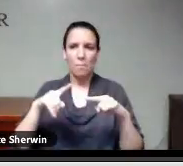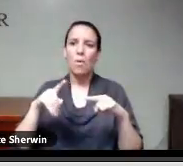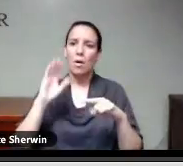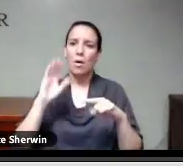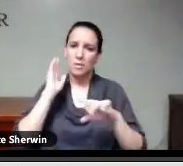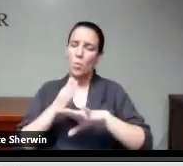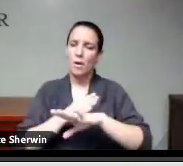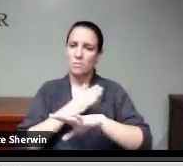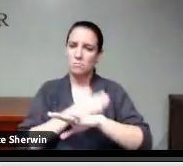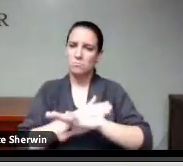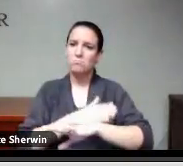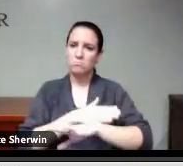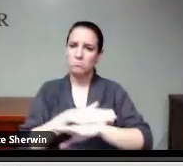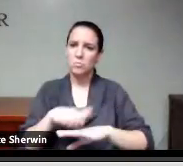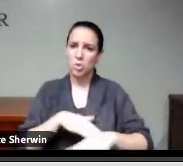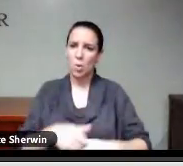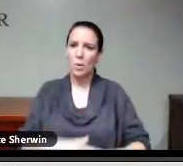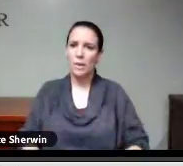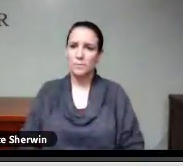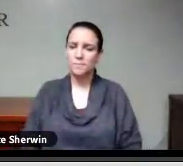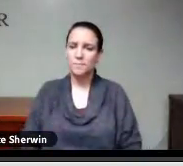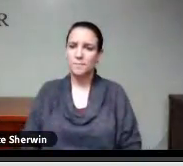this direction.